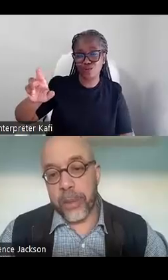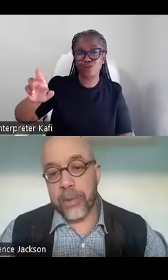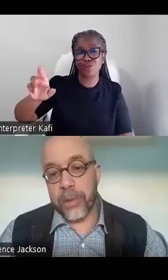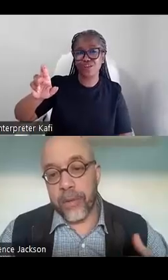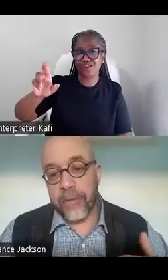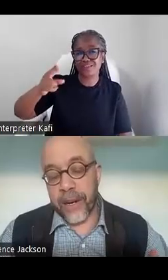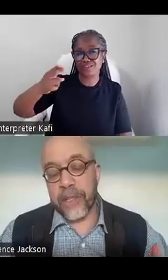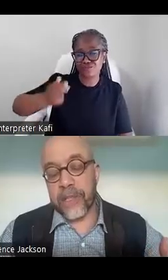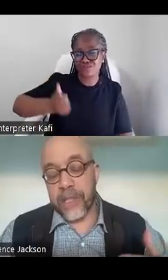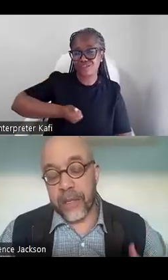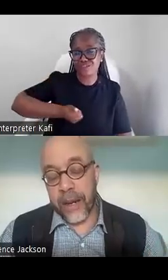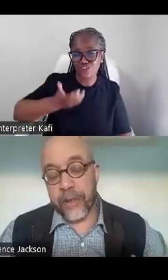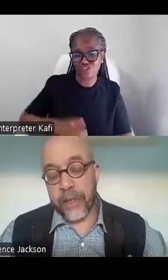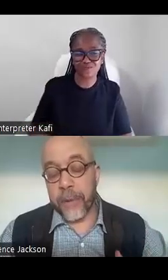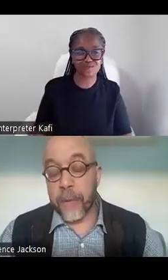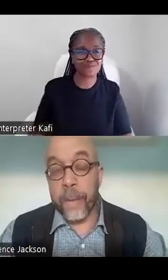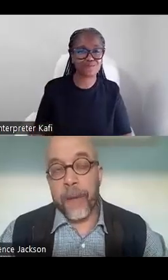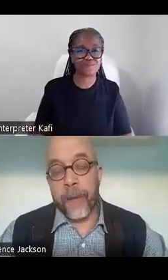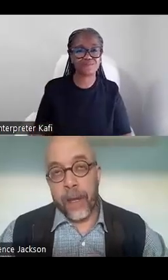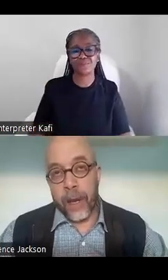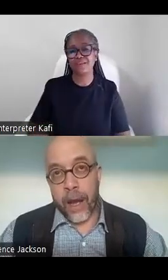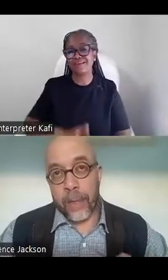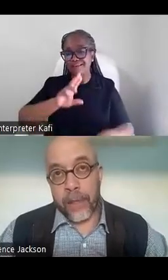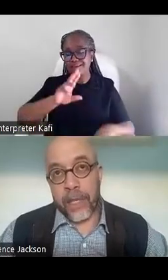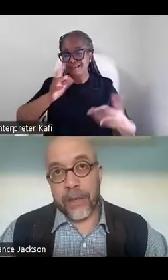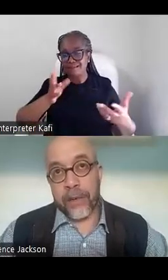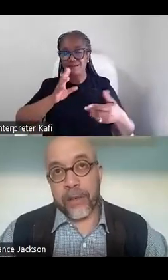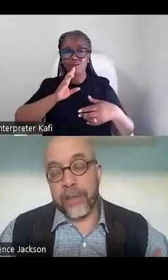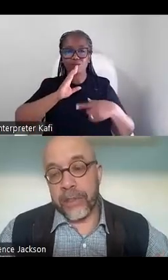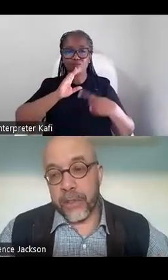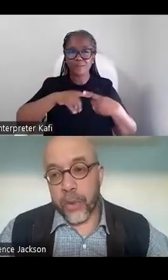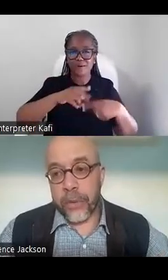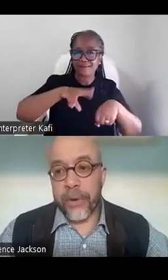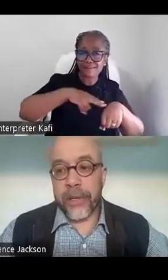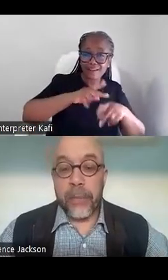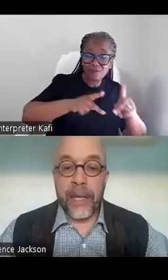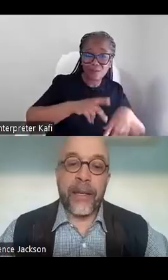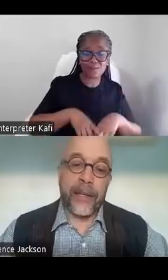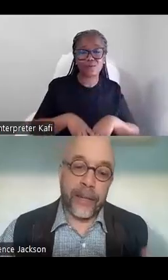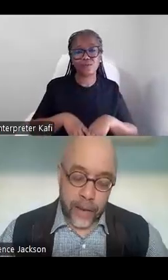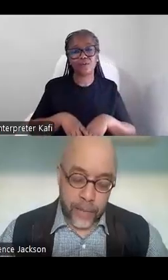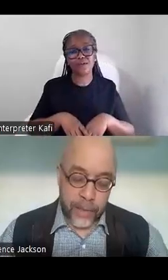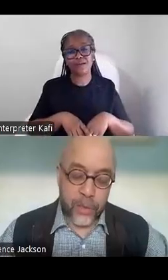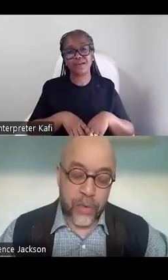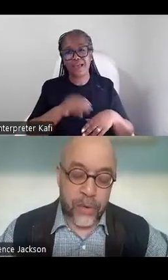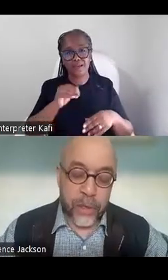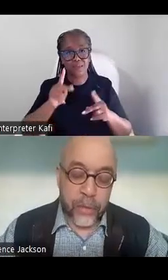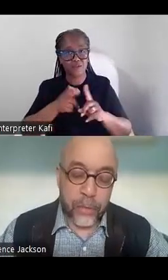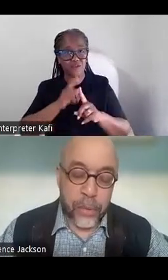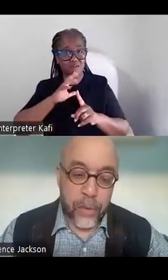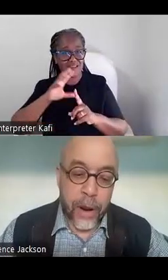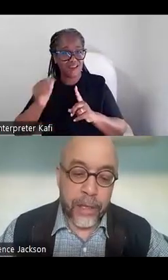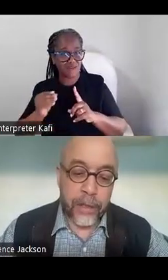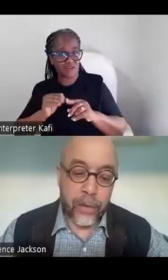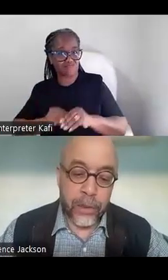by people of African descent, African people, here on the North American mainland, as we've already